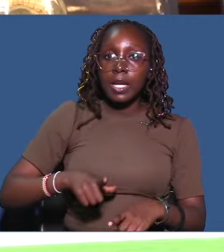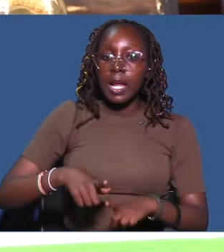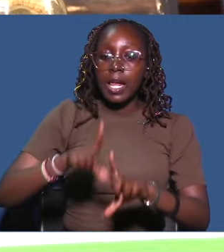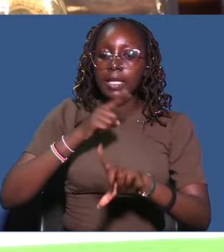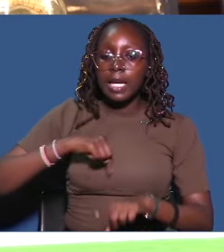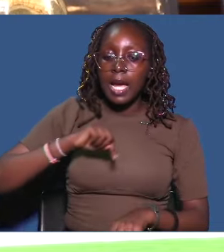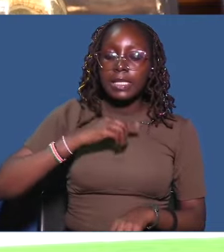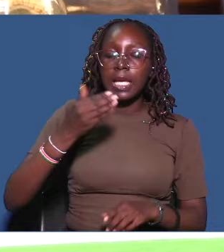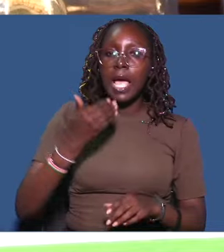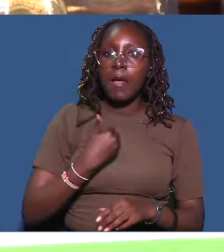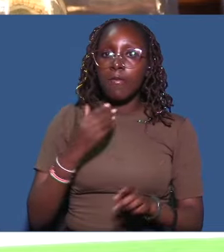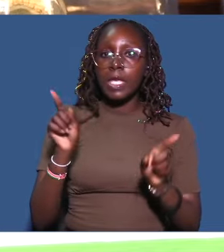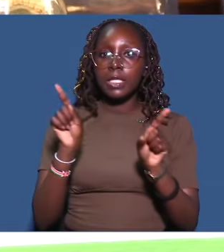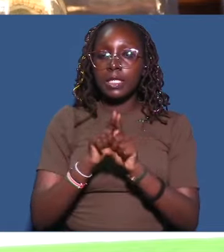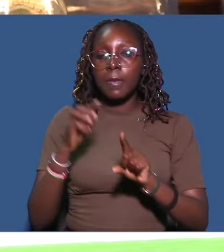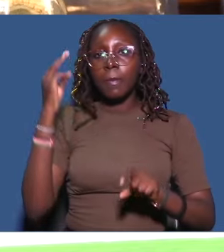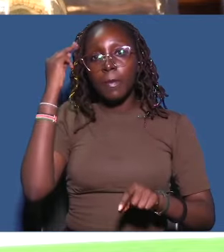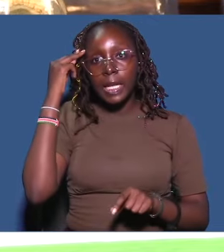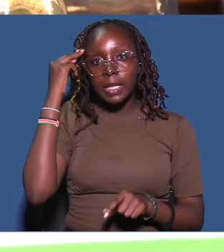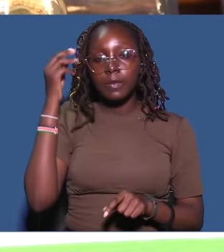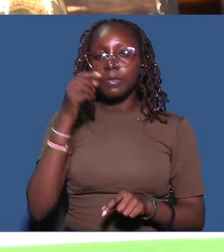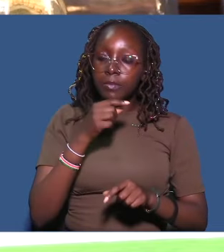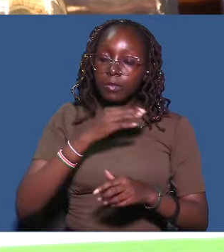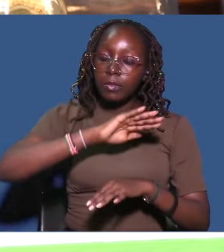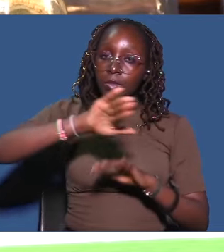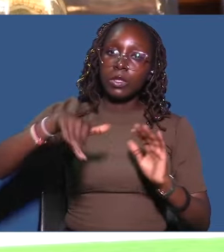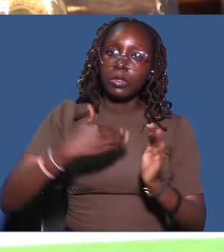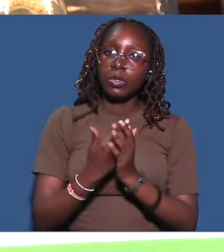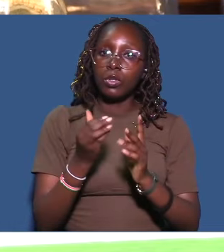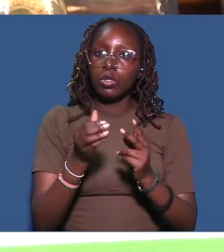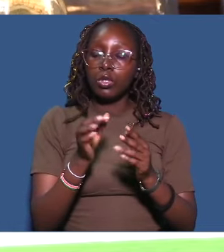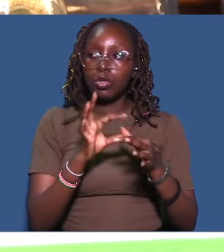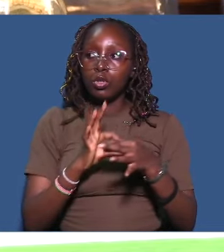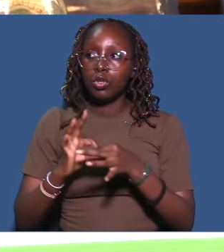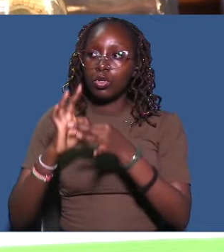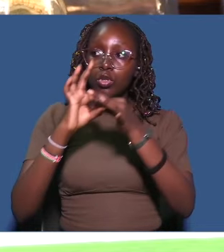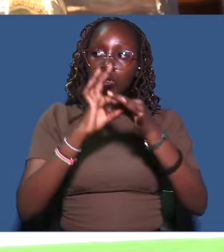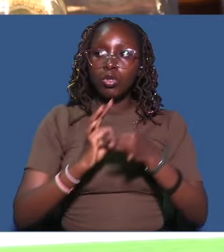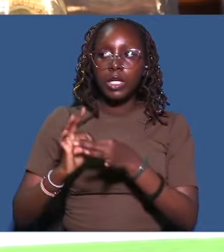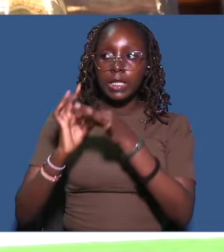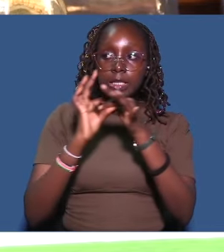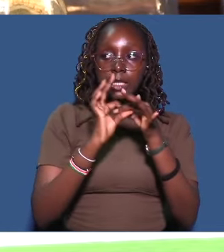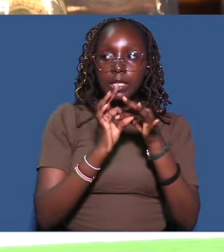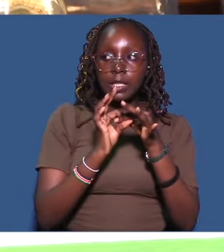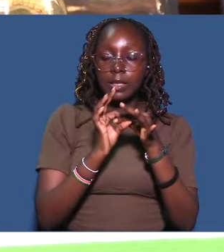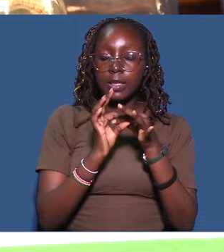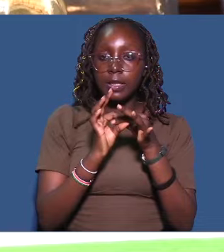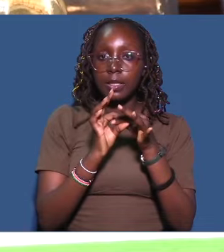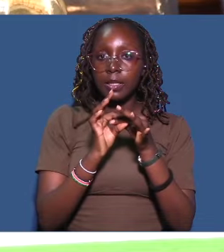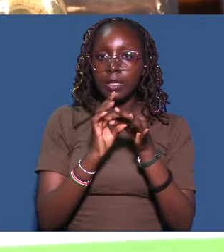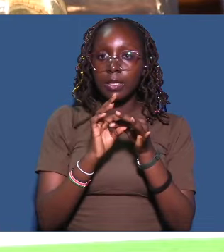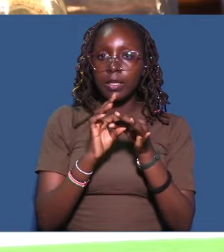the same mind. You are united. United in the Spirit. You know, whenever we do communion, say united